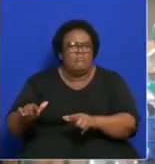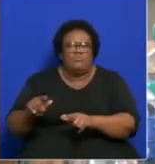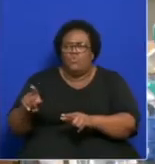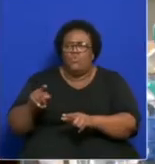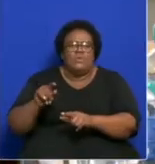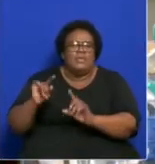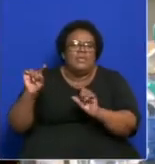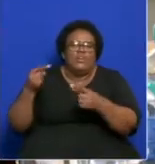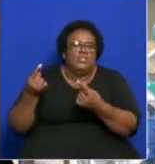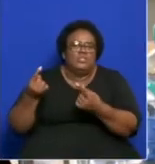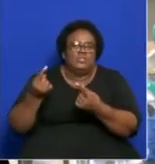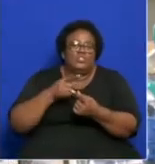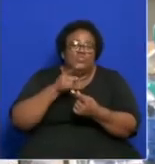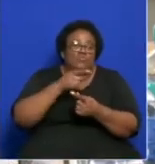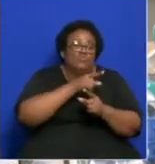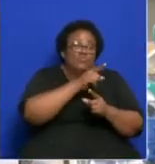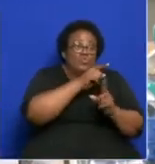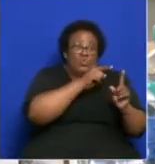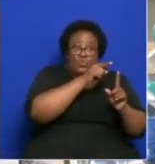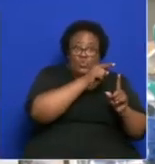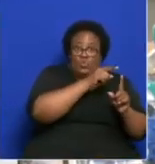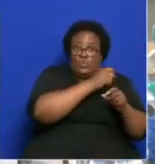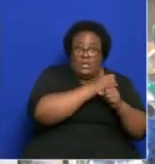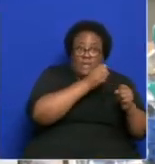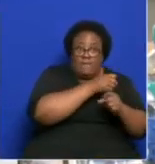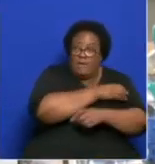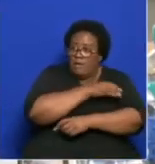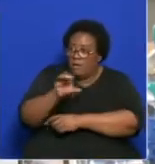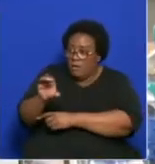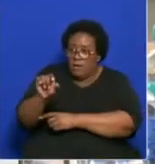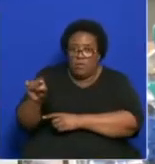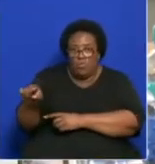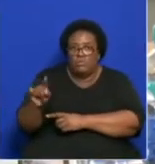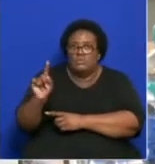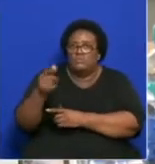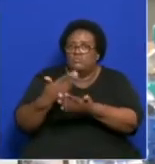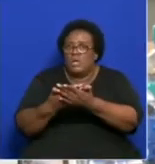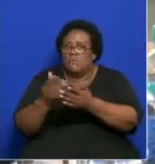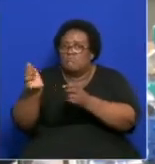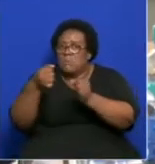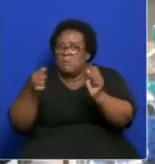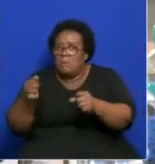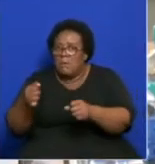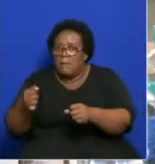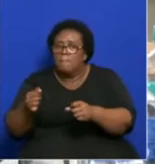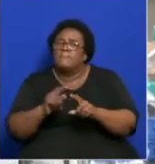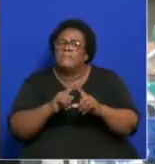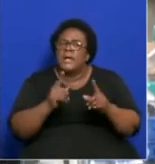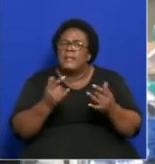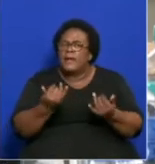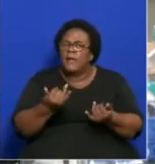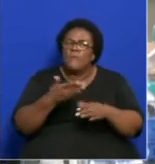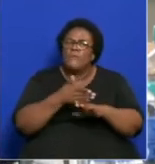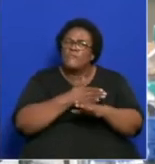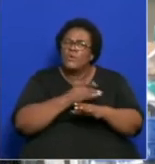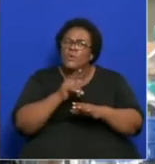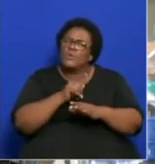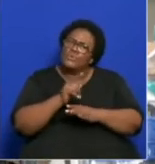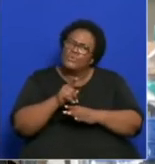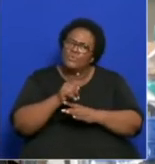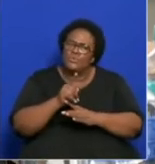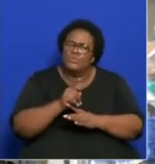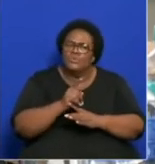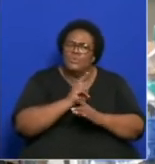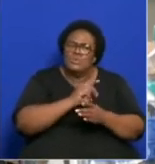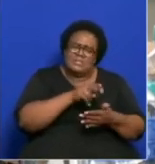that authority. Your verification of invoices before you approve, would you not have picked